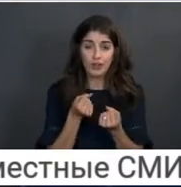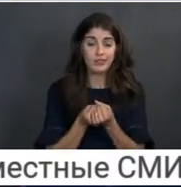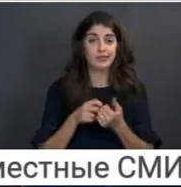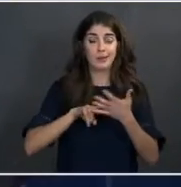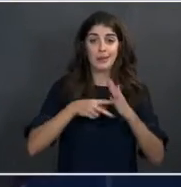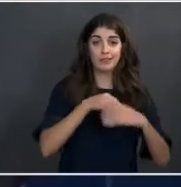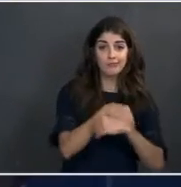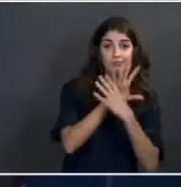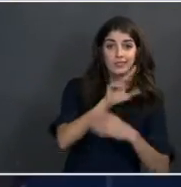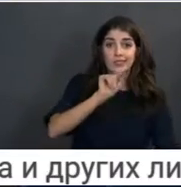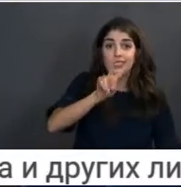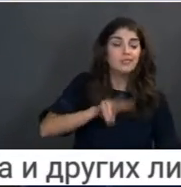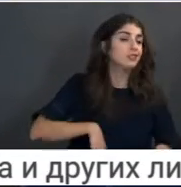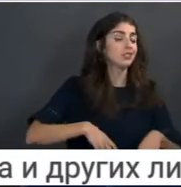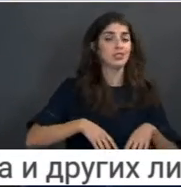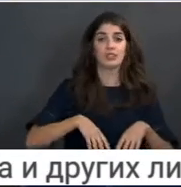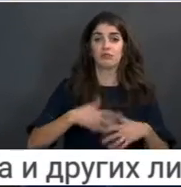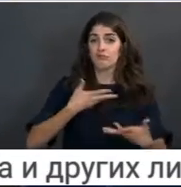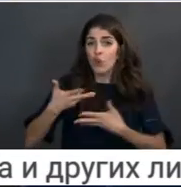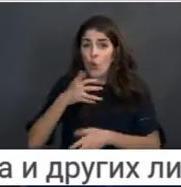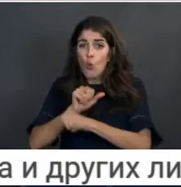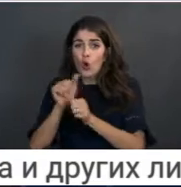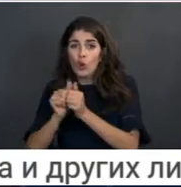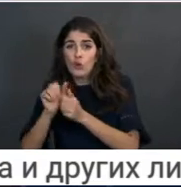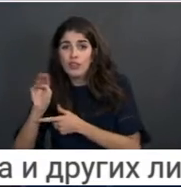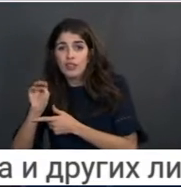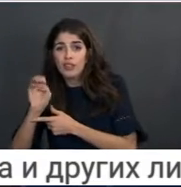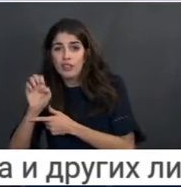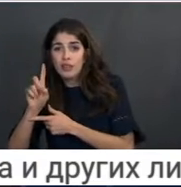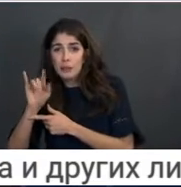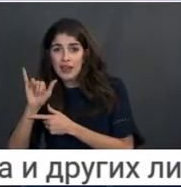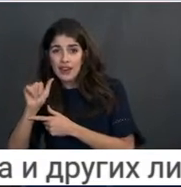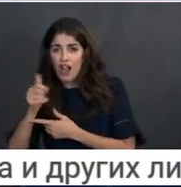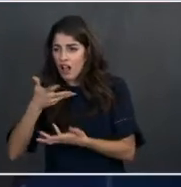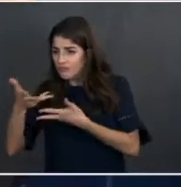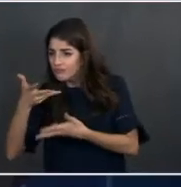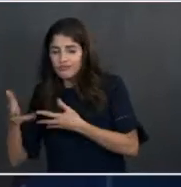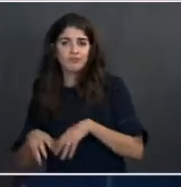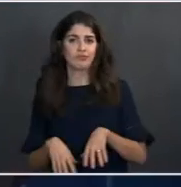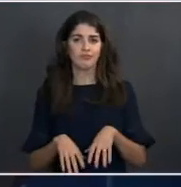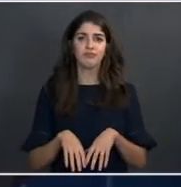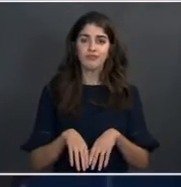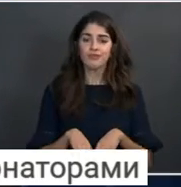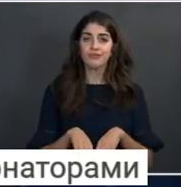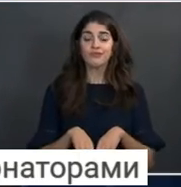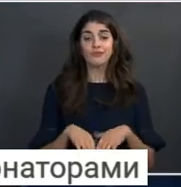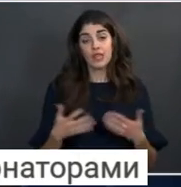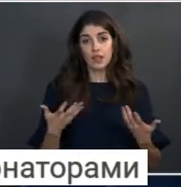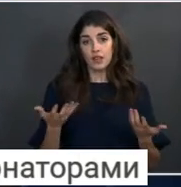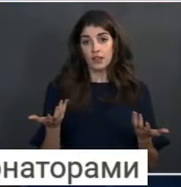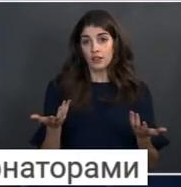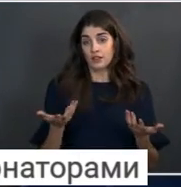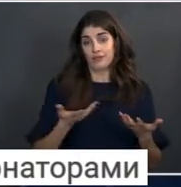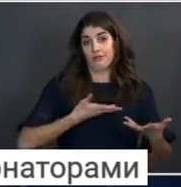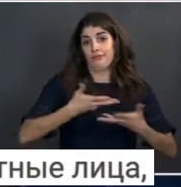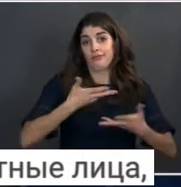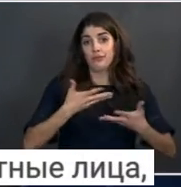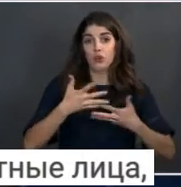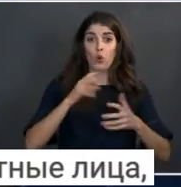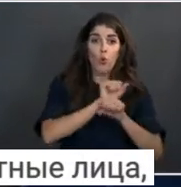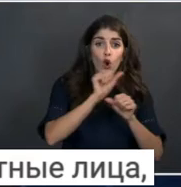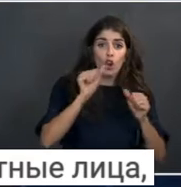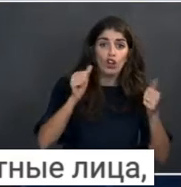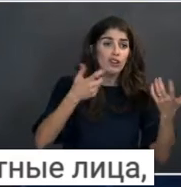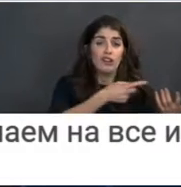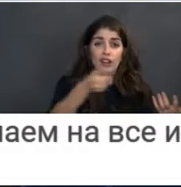local media, or from the president, the vice president, and others. We're doing that, whether it is engaging with governors and